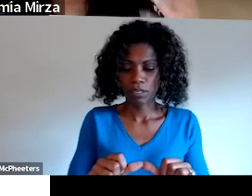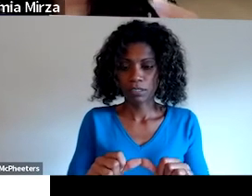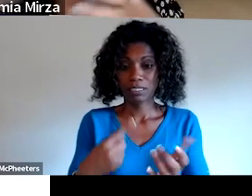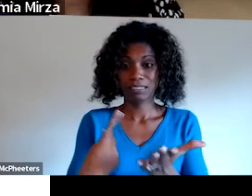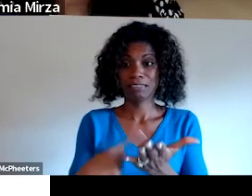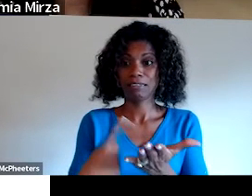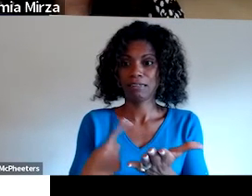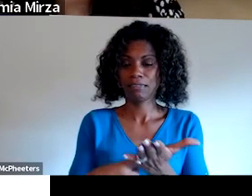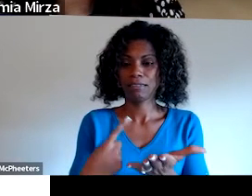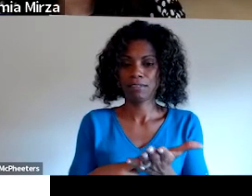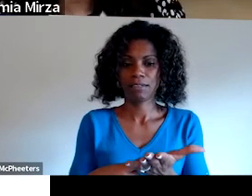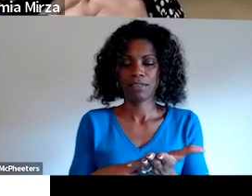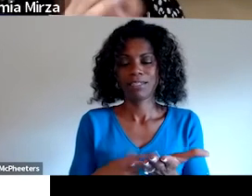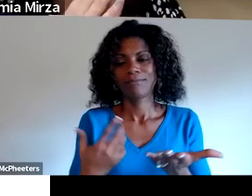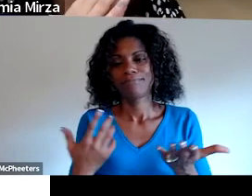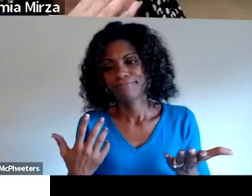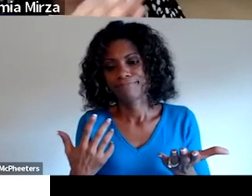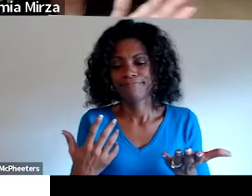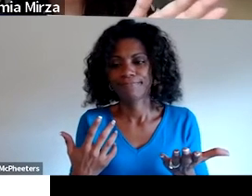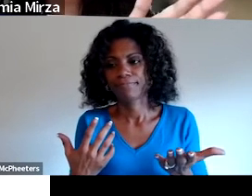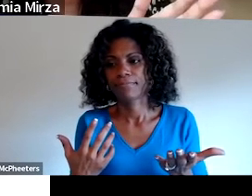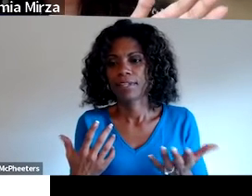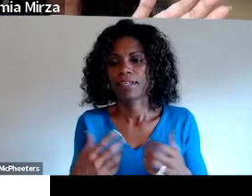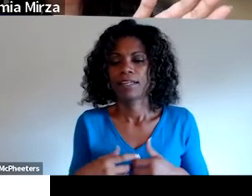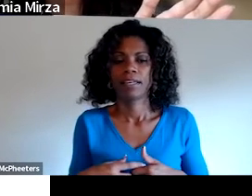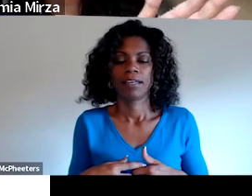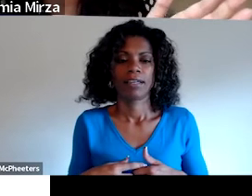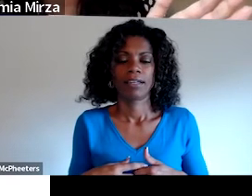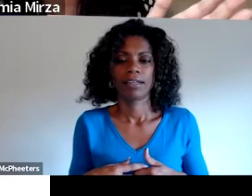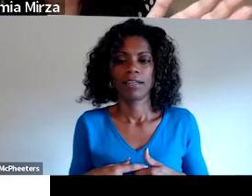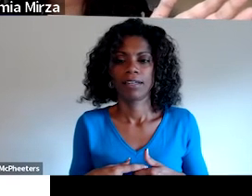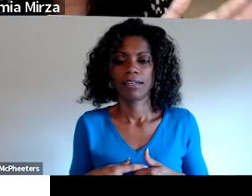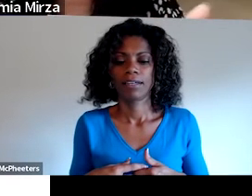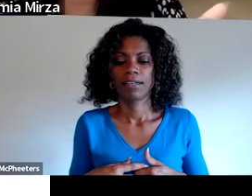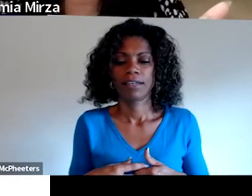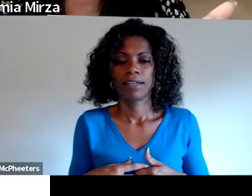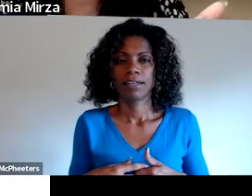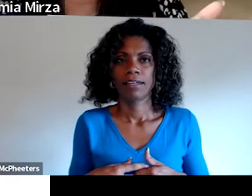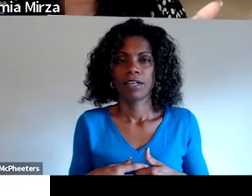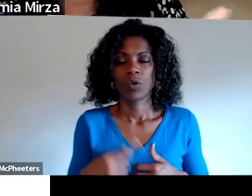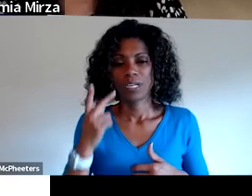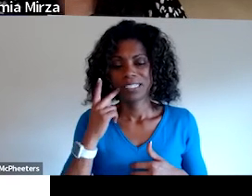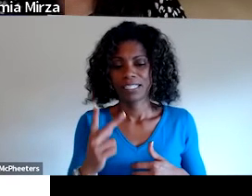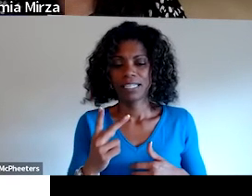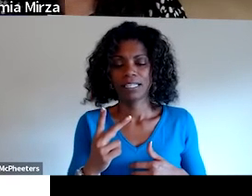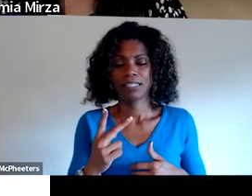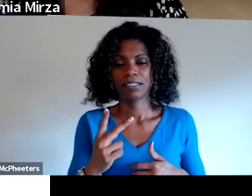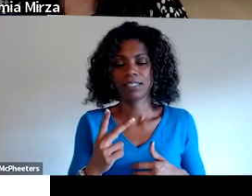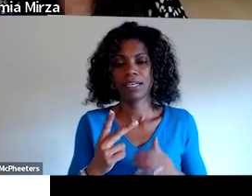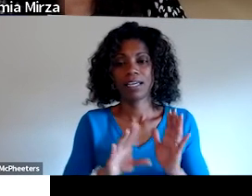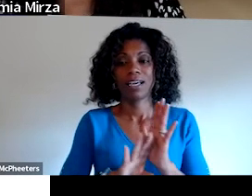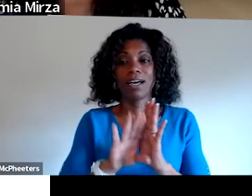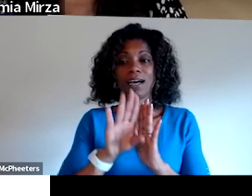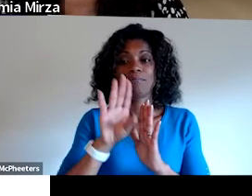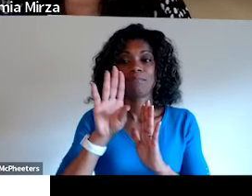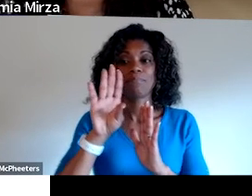that? So we'll get into that a bit as well, but we definitely saw this uptake and we're kind of seeing this downswing a bit when it comes to the conversation